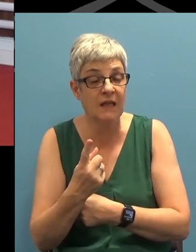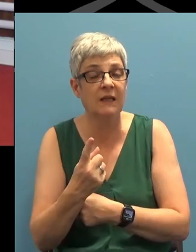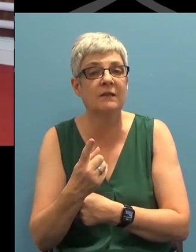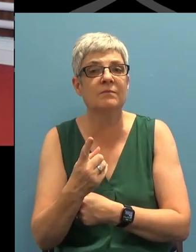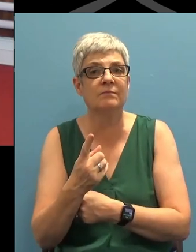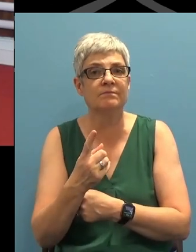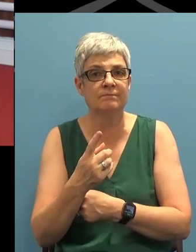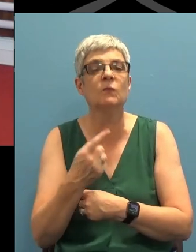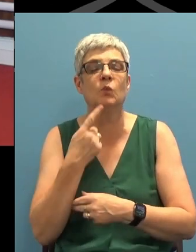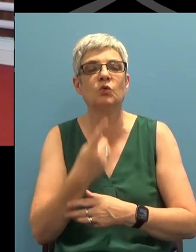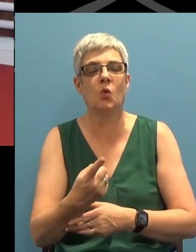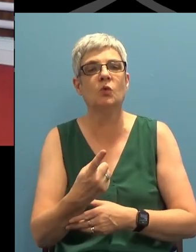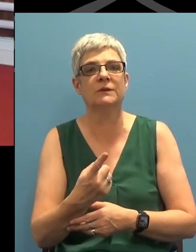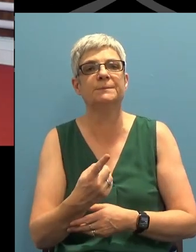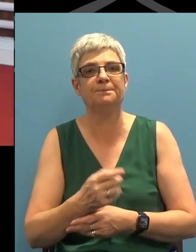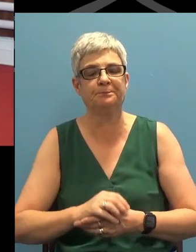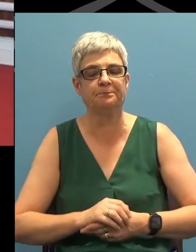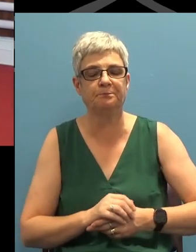we're told this.